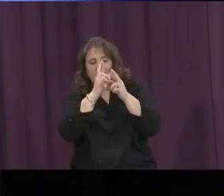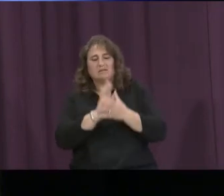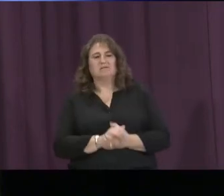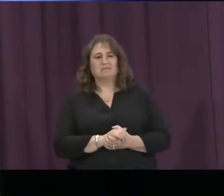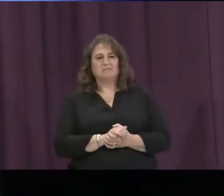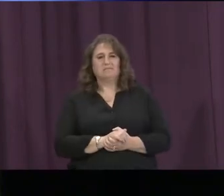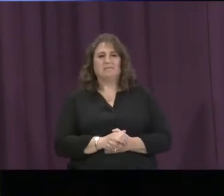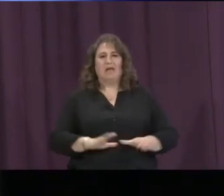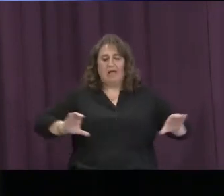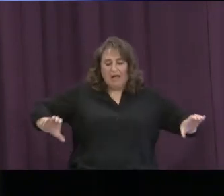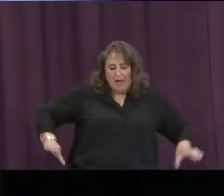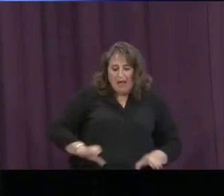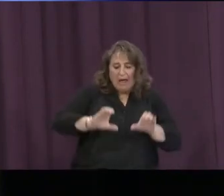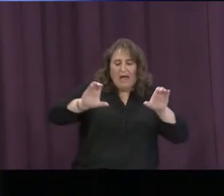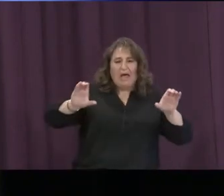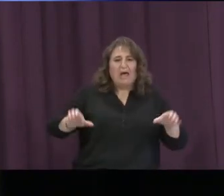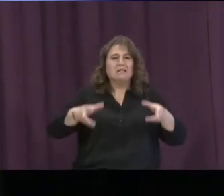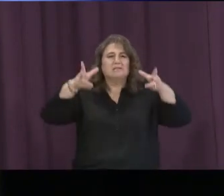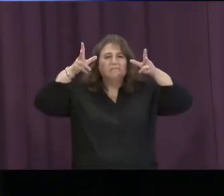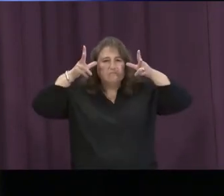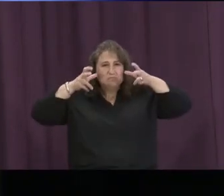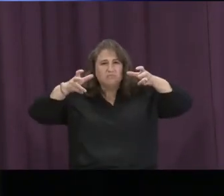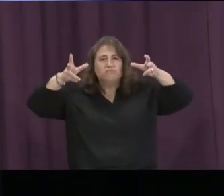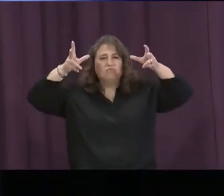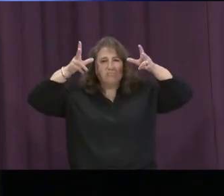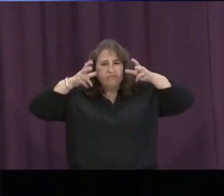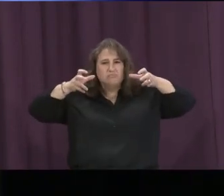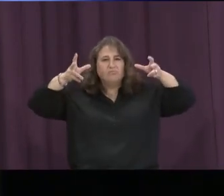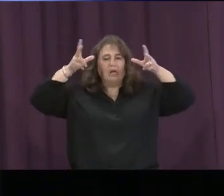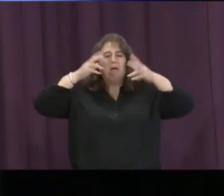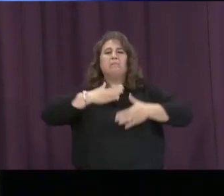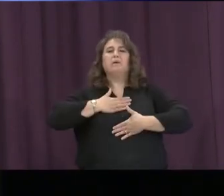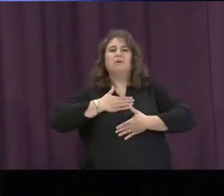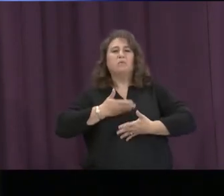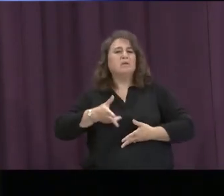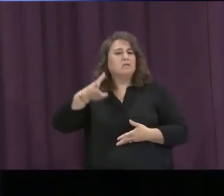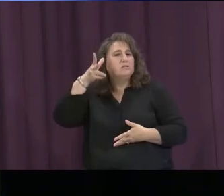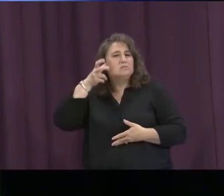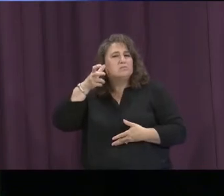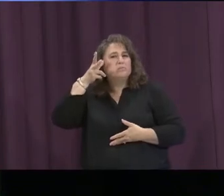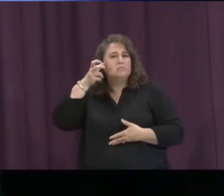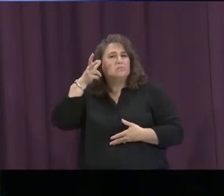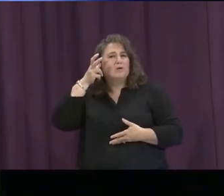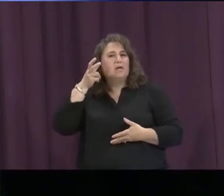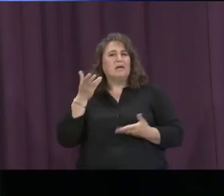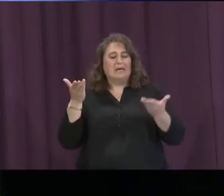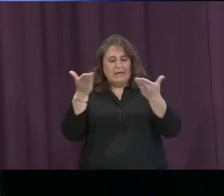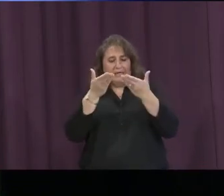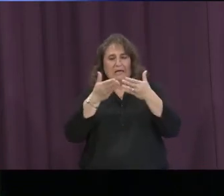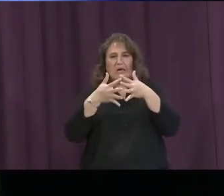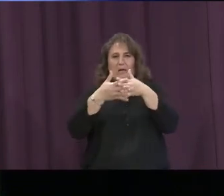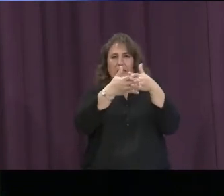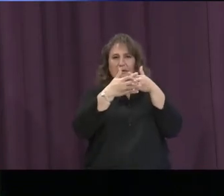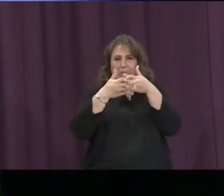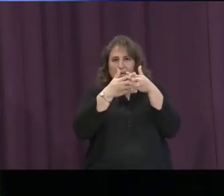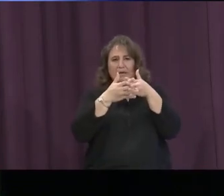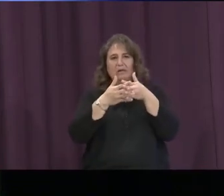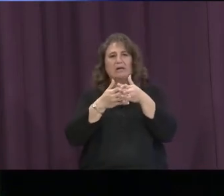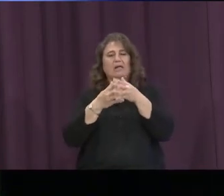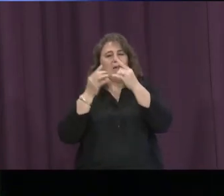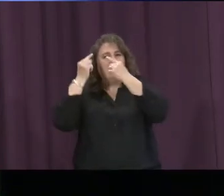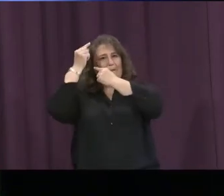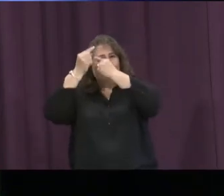active listening. Mm-hmm. If we take the approach of active listening in our nation, everywhere that we are thinking